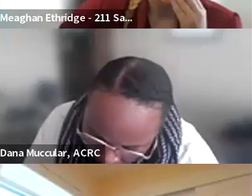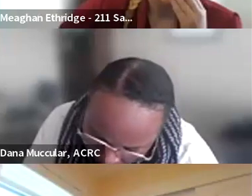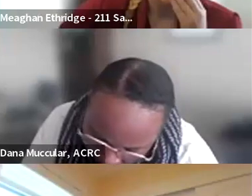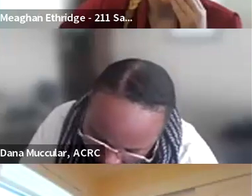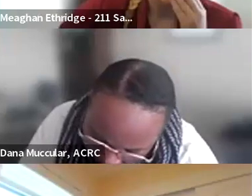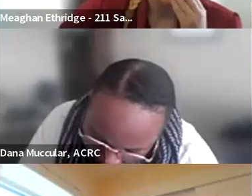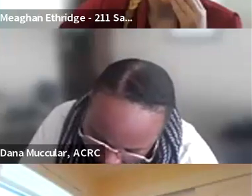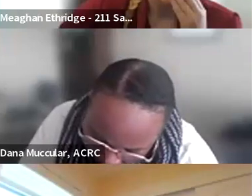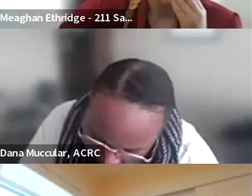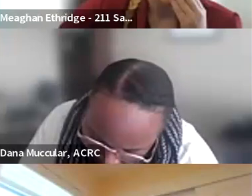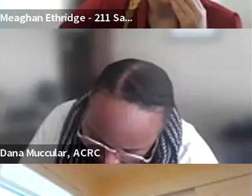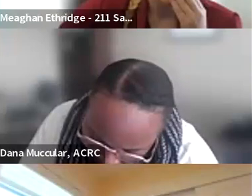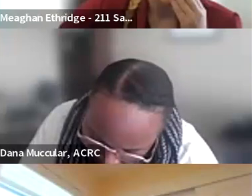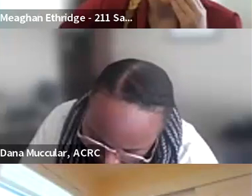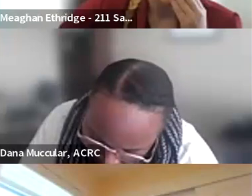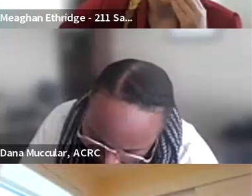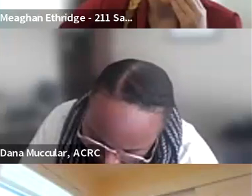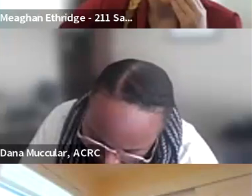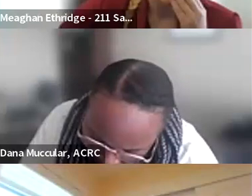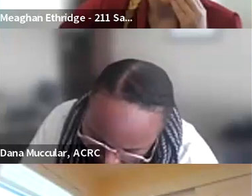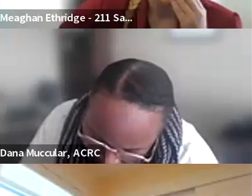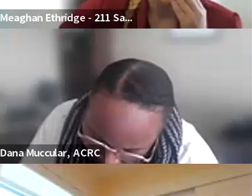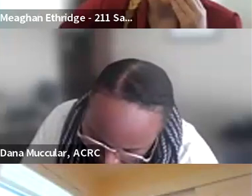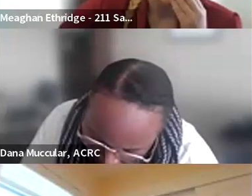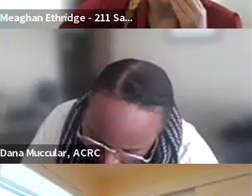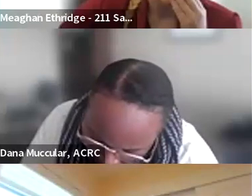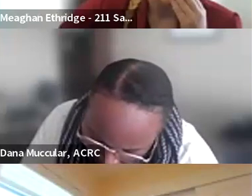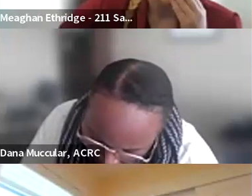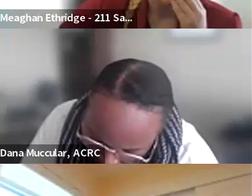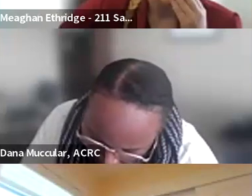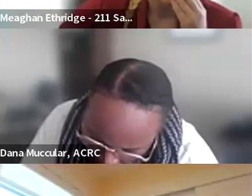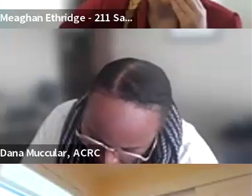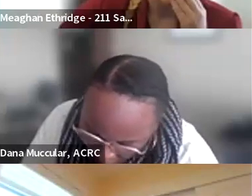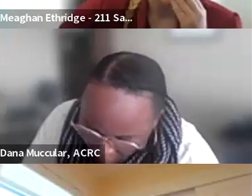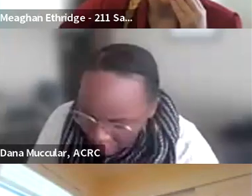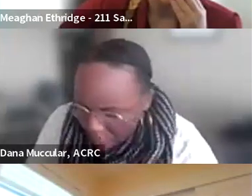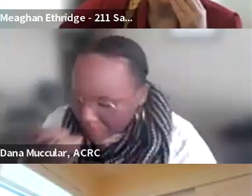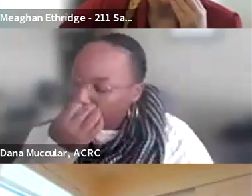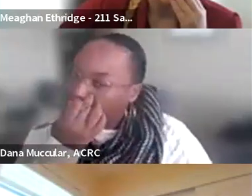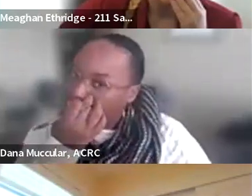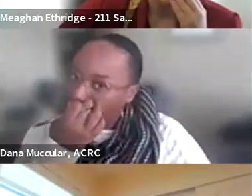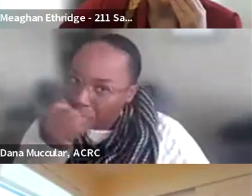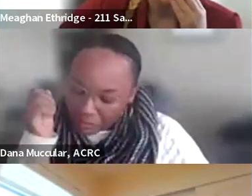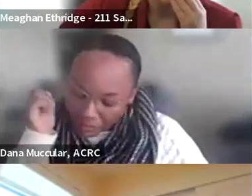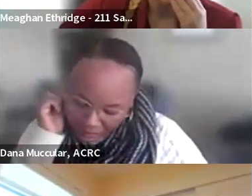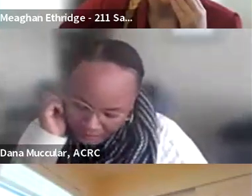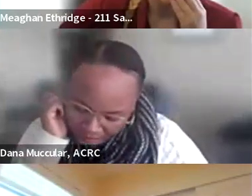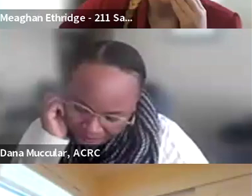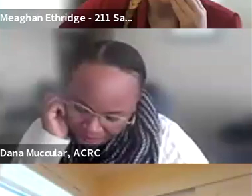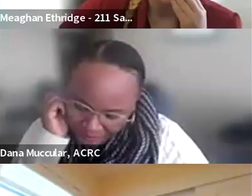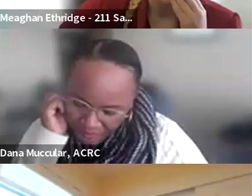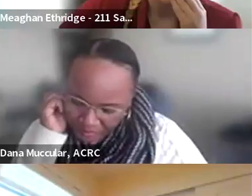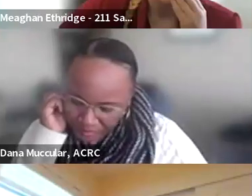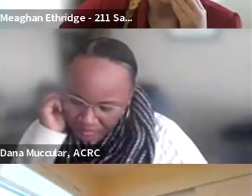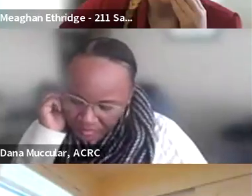something in the future, like those DSP stipends that folks had opportunities to do for training, we're going to push those things forward